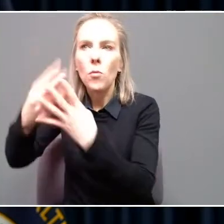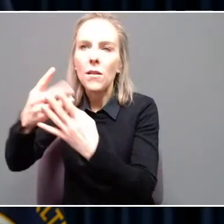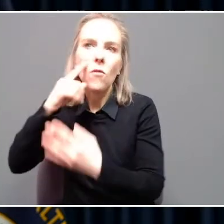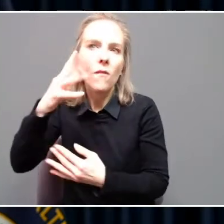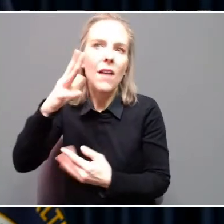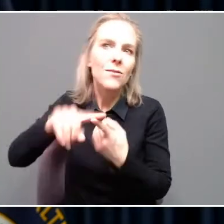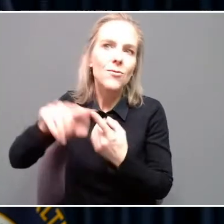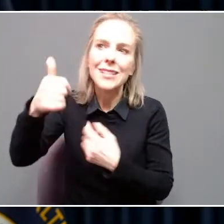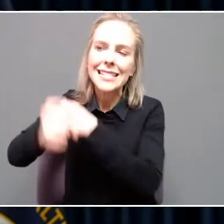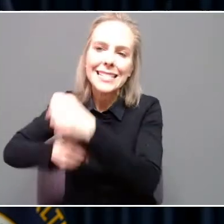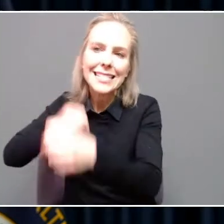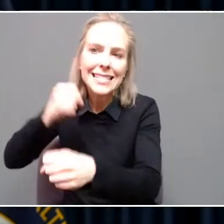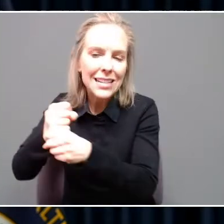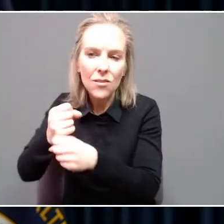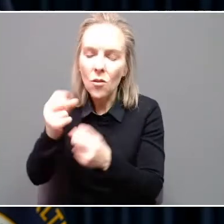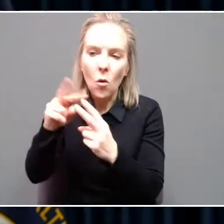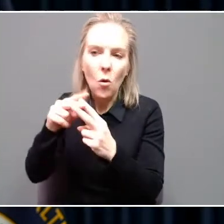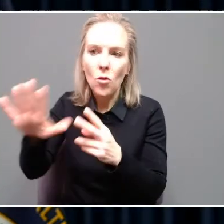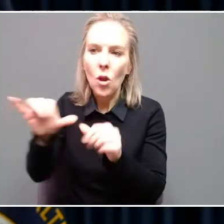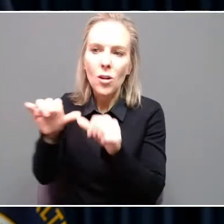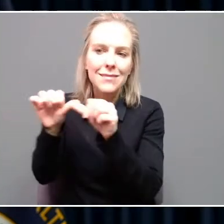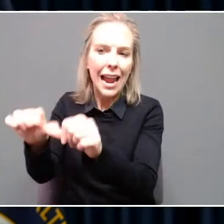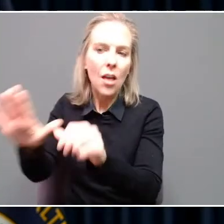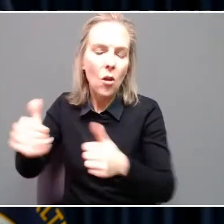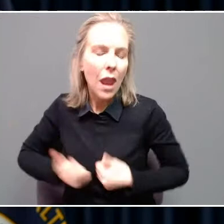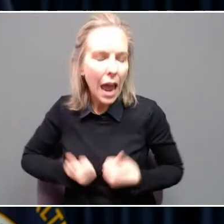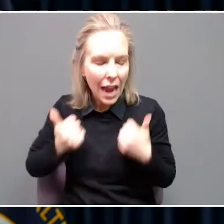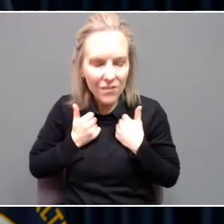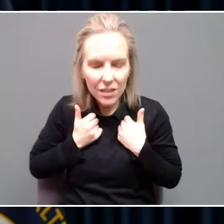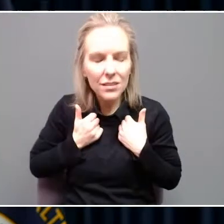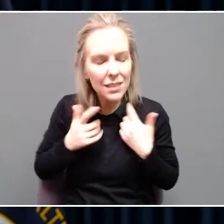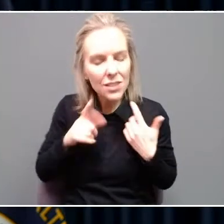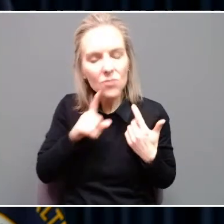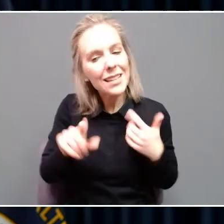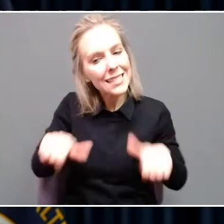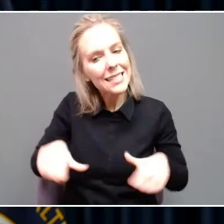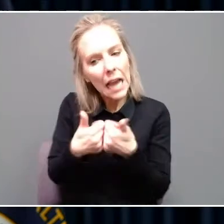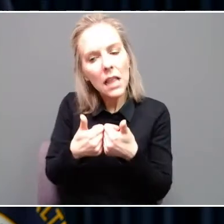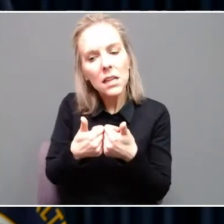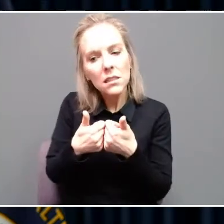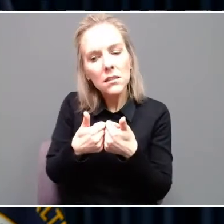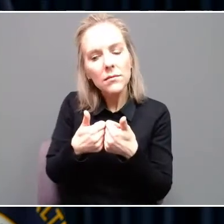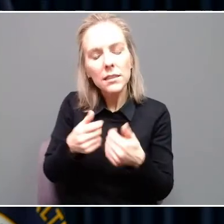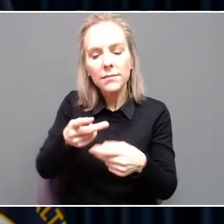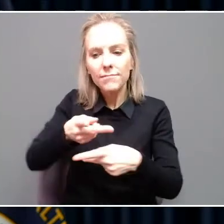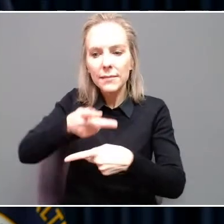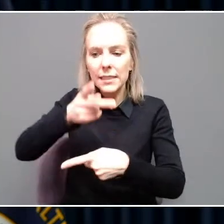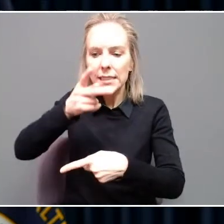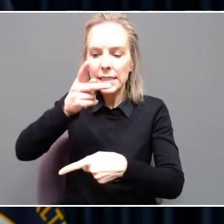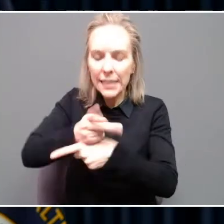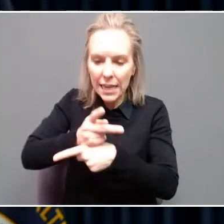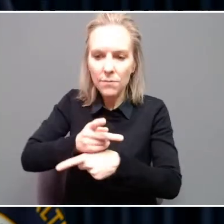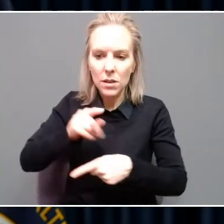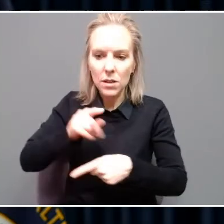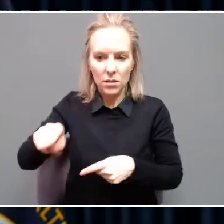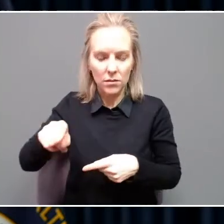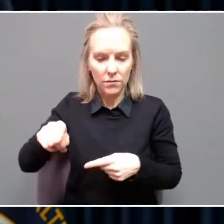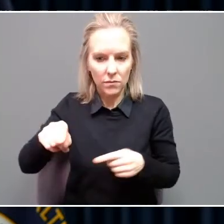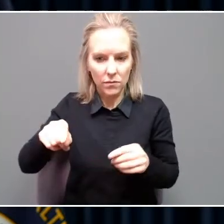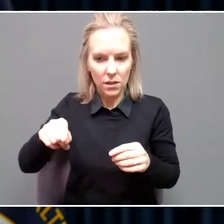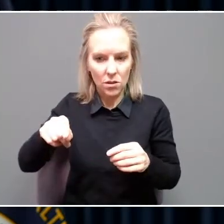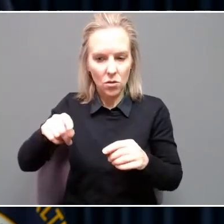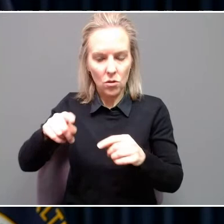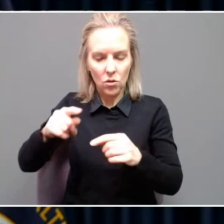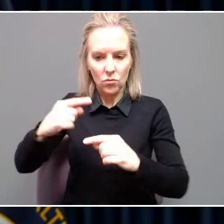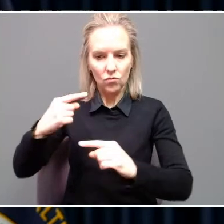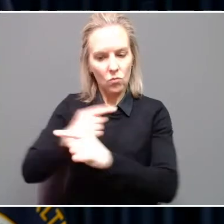their entire lives. It is a challenge keeping order when they understand you don't have defensive